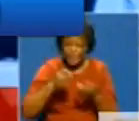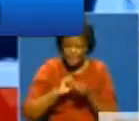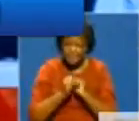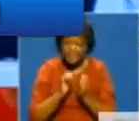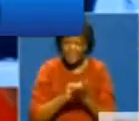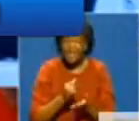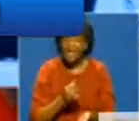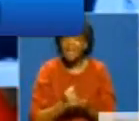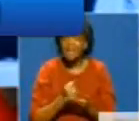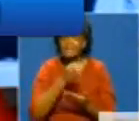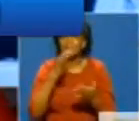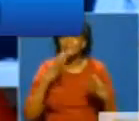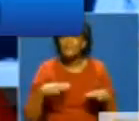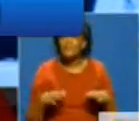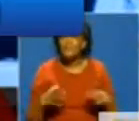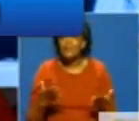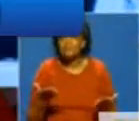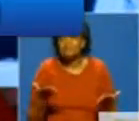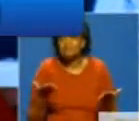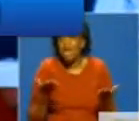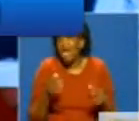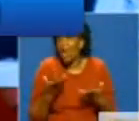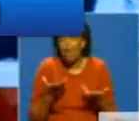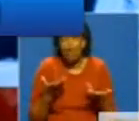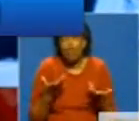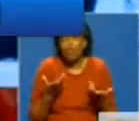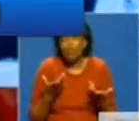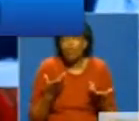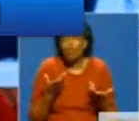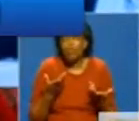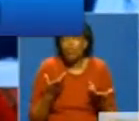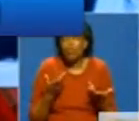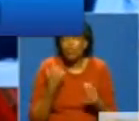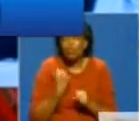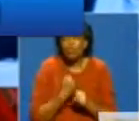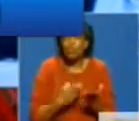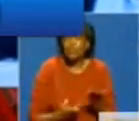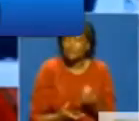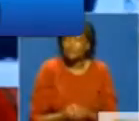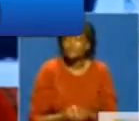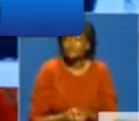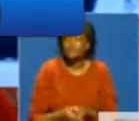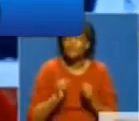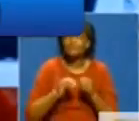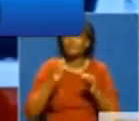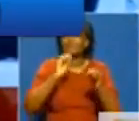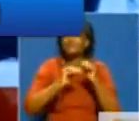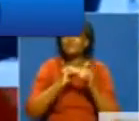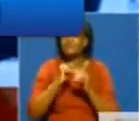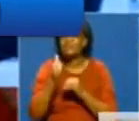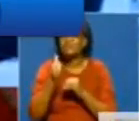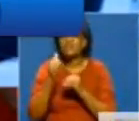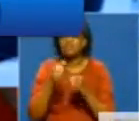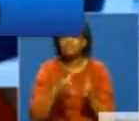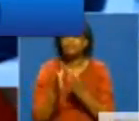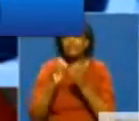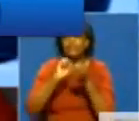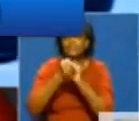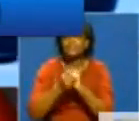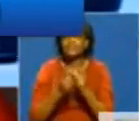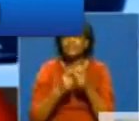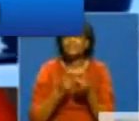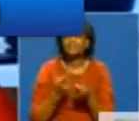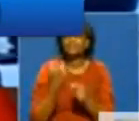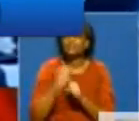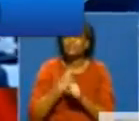people, how do they do it then? They may have been elected on a certain platform of change, and they want to effect